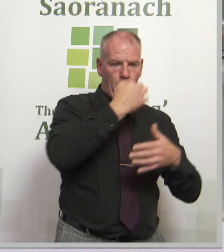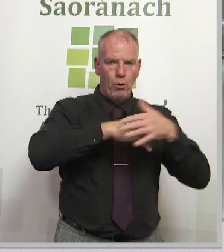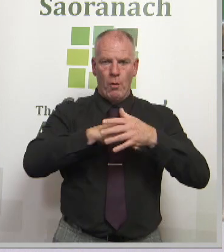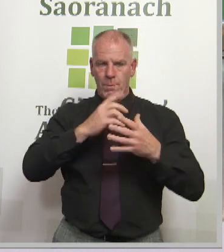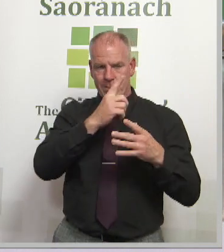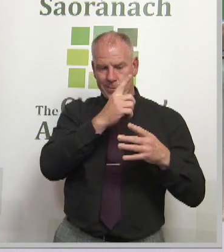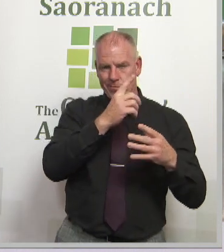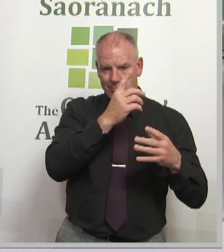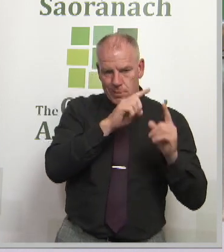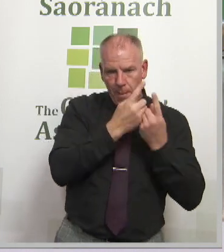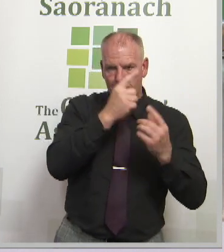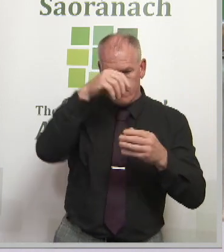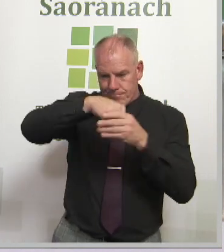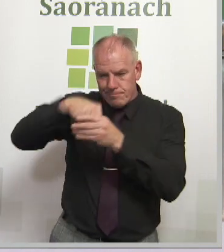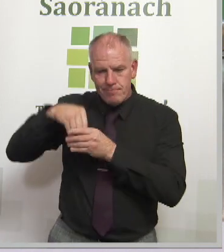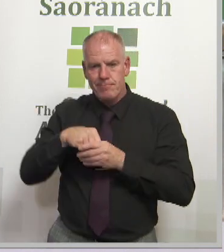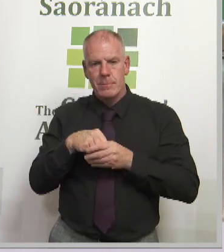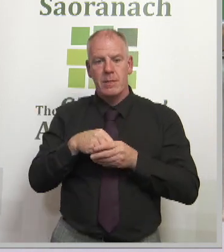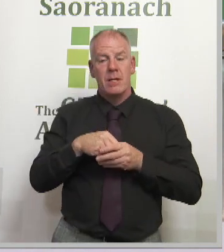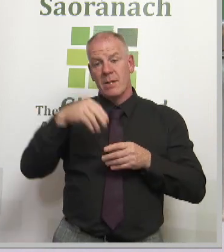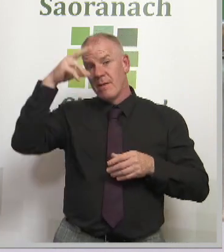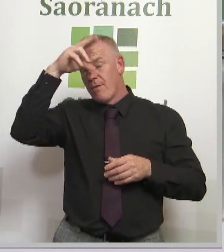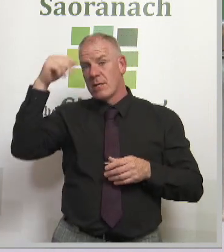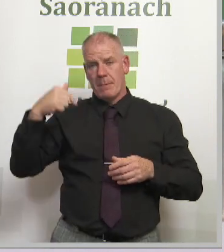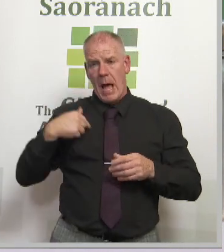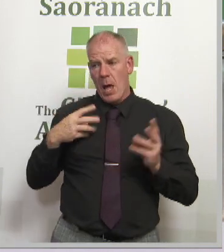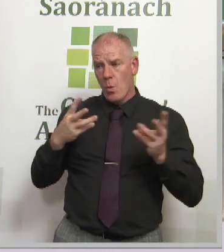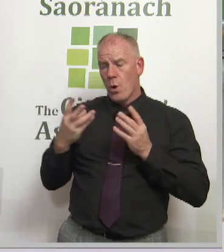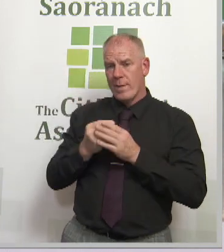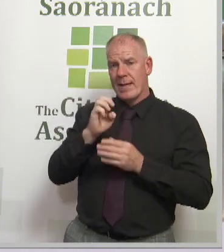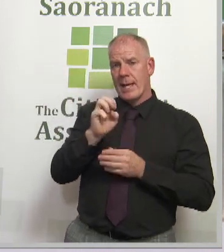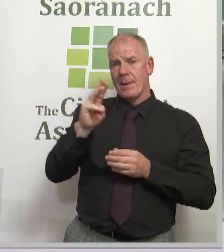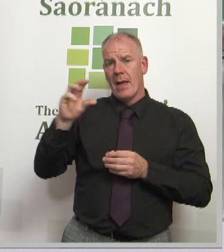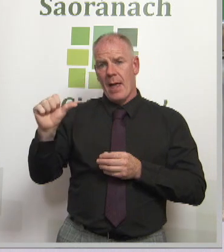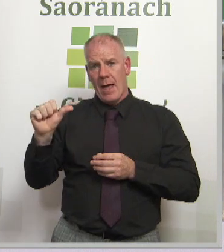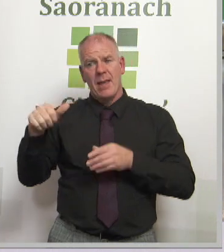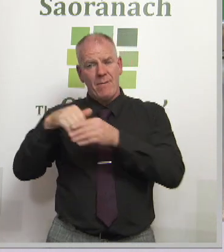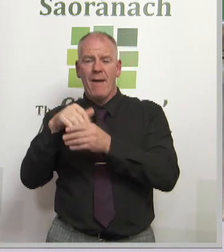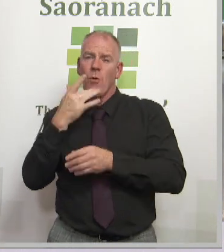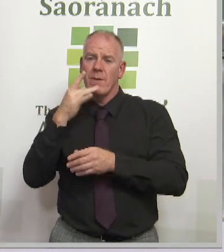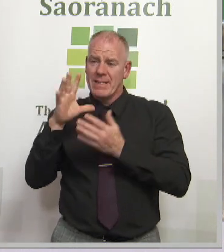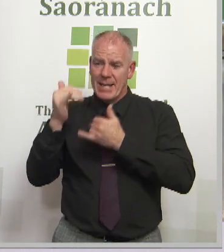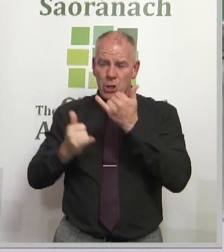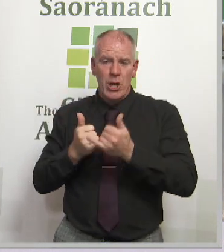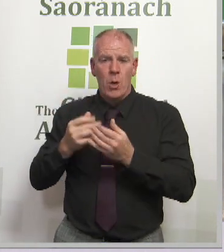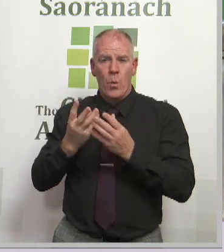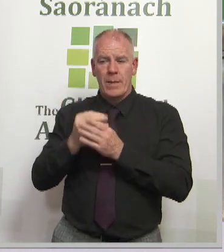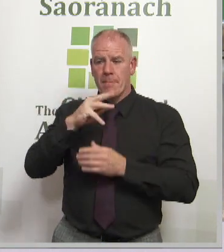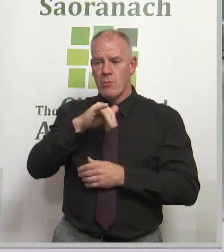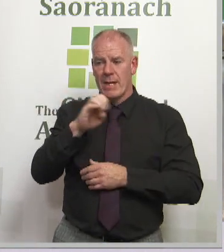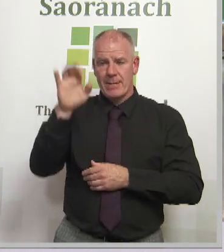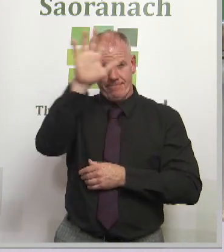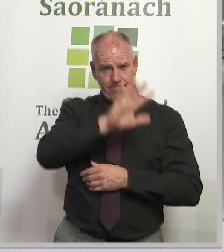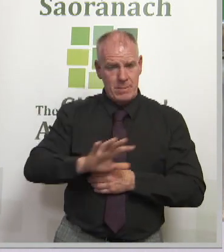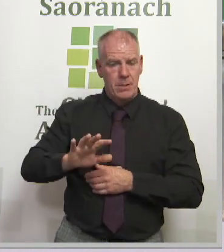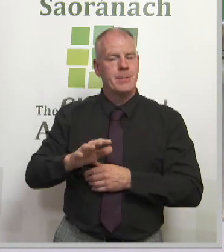example of where, from my own experience, I worked in the EPA for 10 years in the area of water and in the Marine Institute, we can